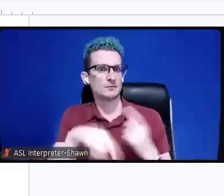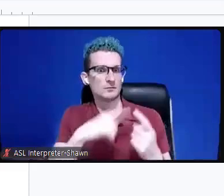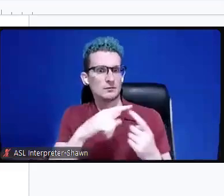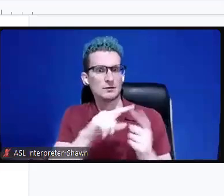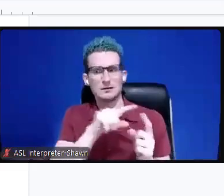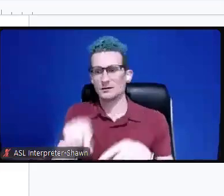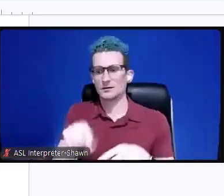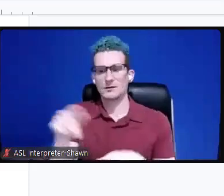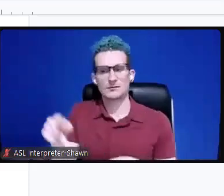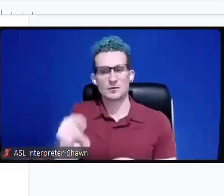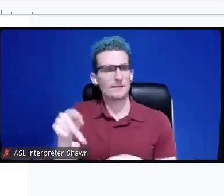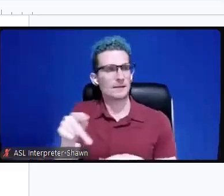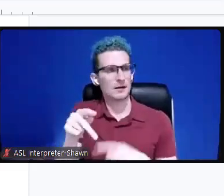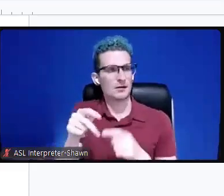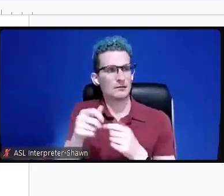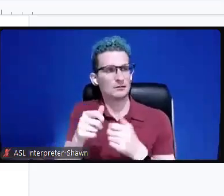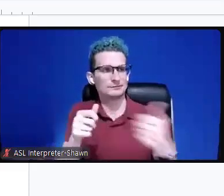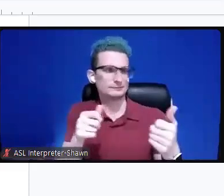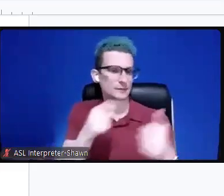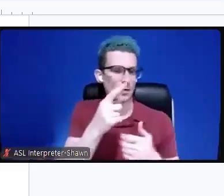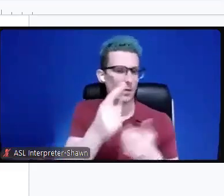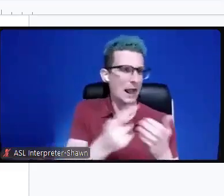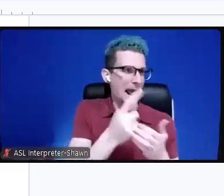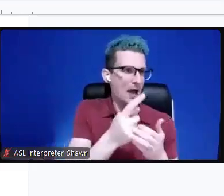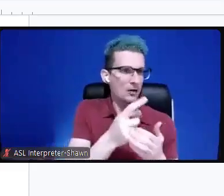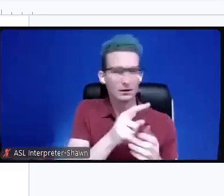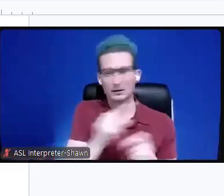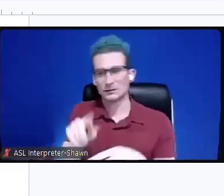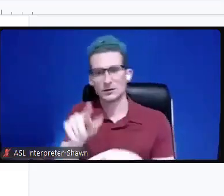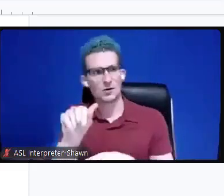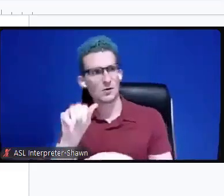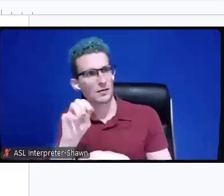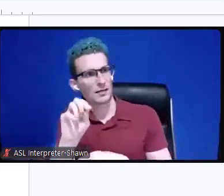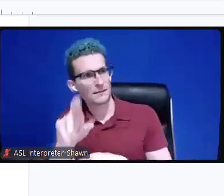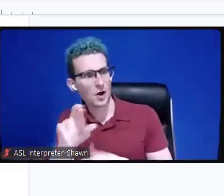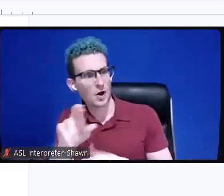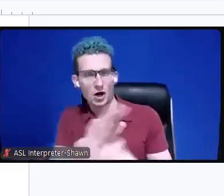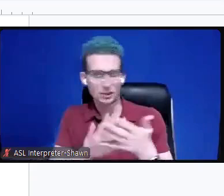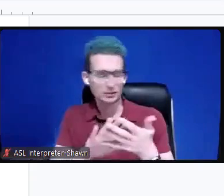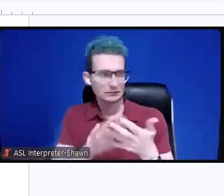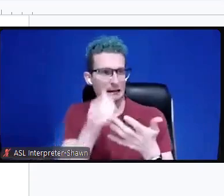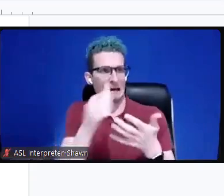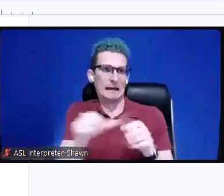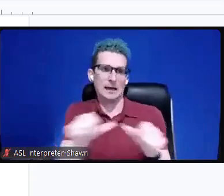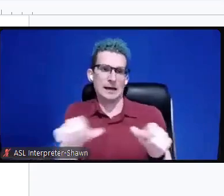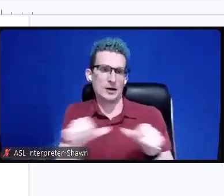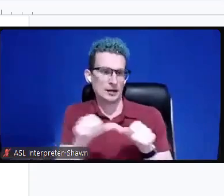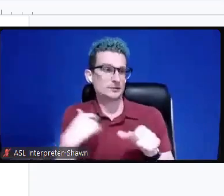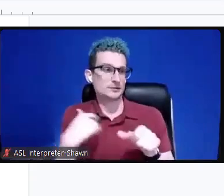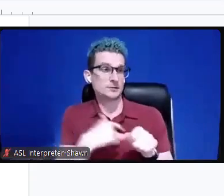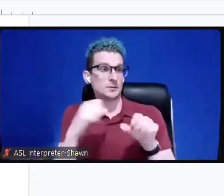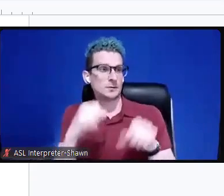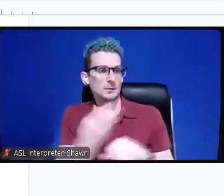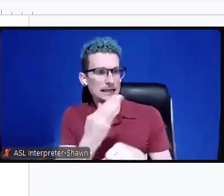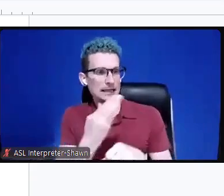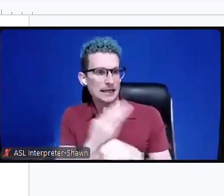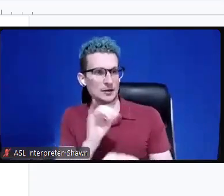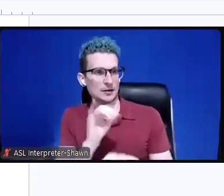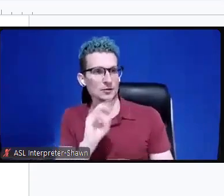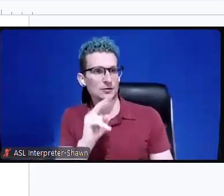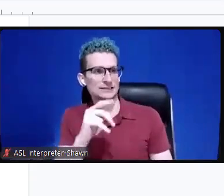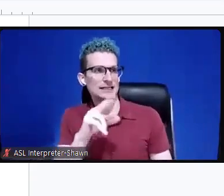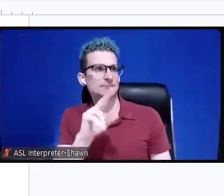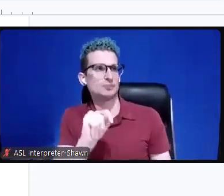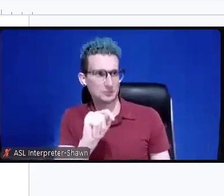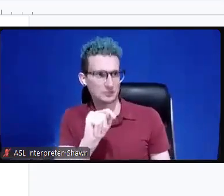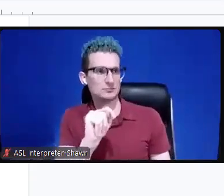come over here to La Junta, you can go to Lamar, any of those areas we can really use some input. That's what I wanted to say. No, thank